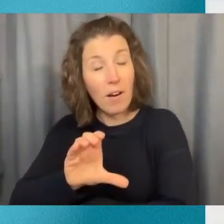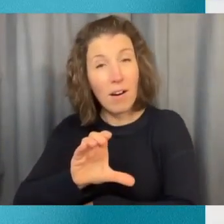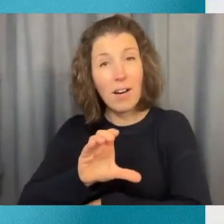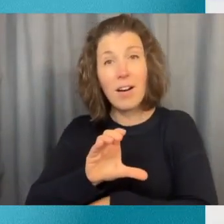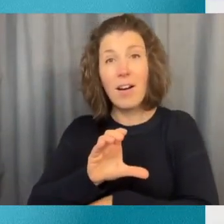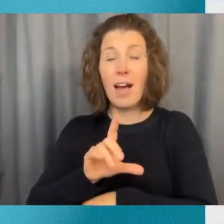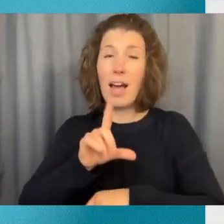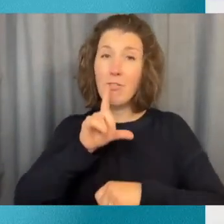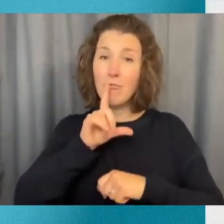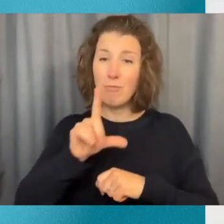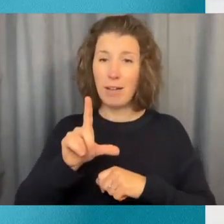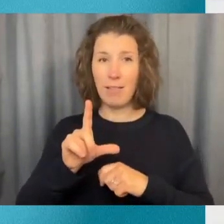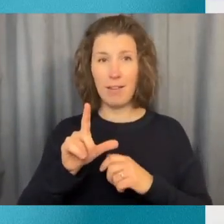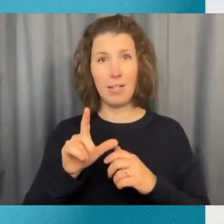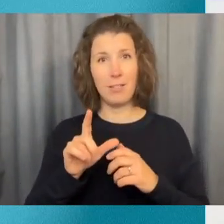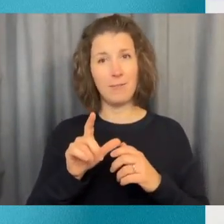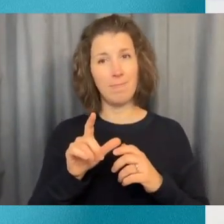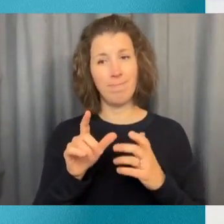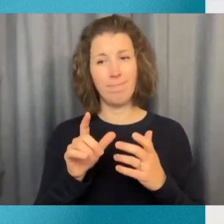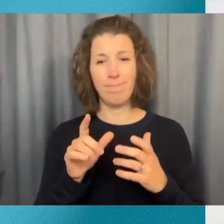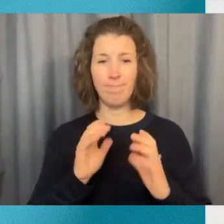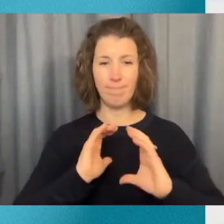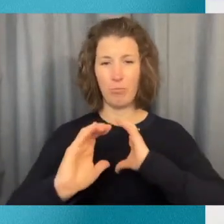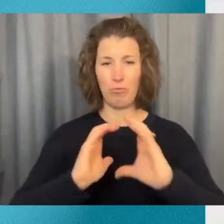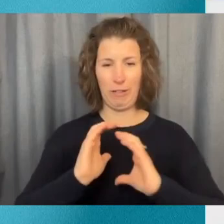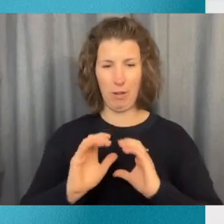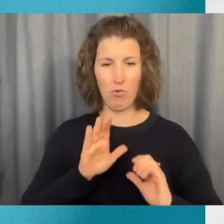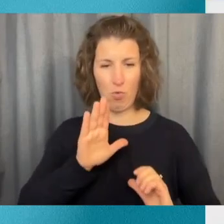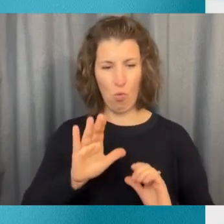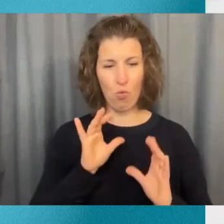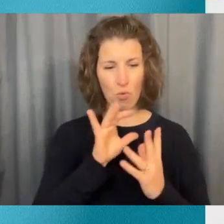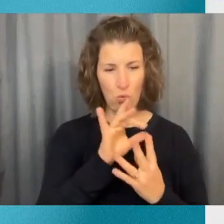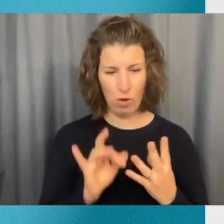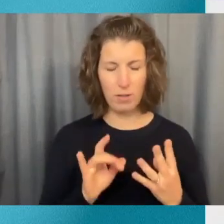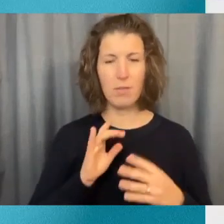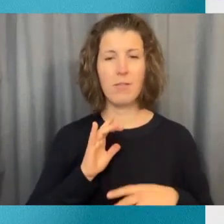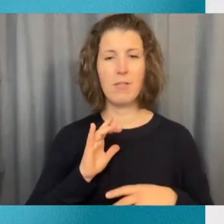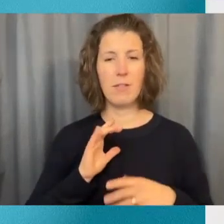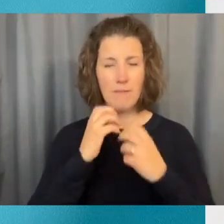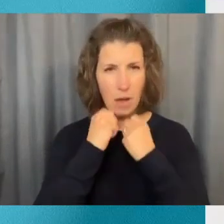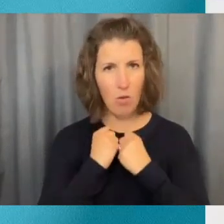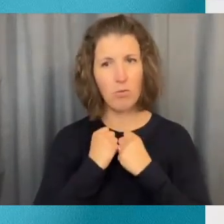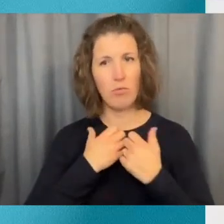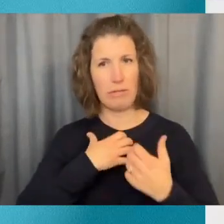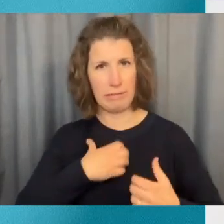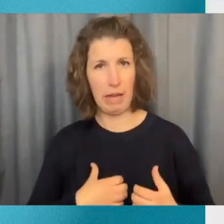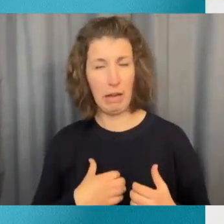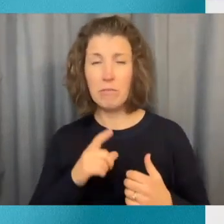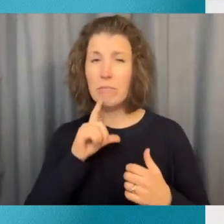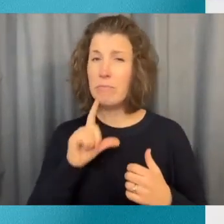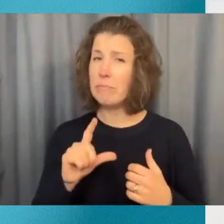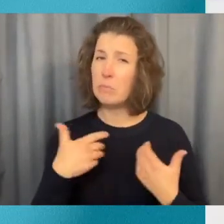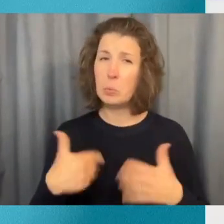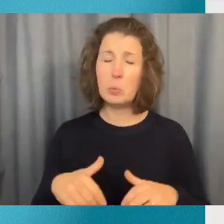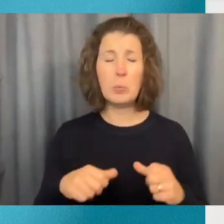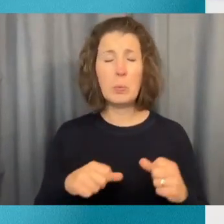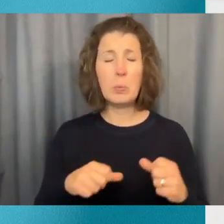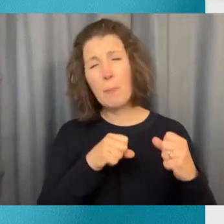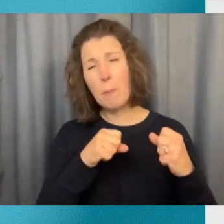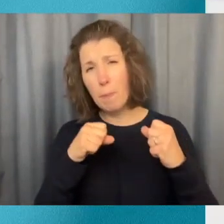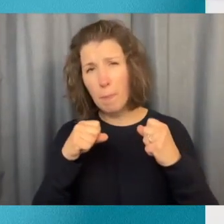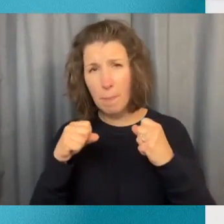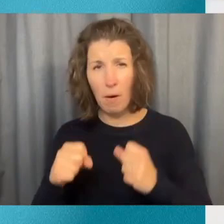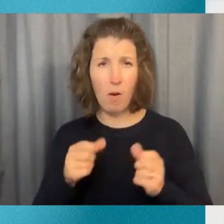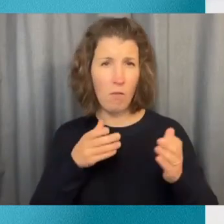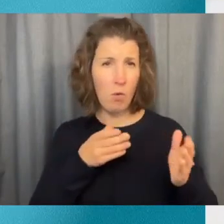really articulate your choices, your values, your desires, is a really powerful way